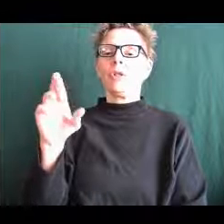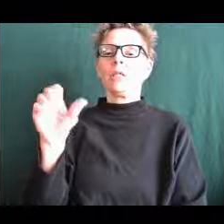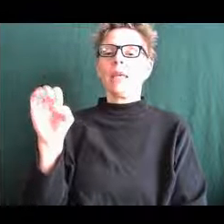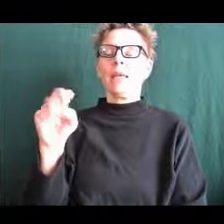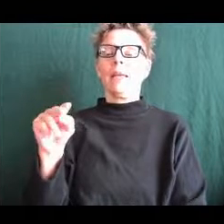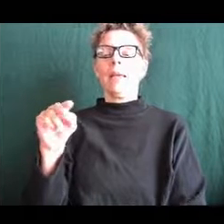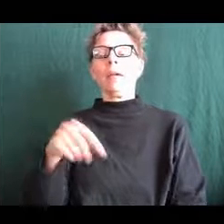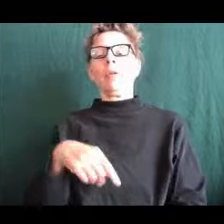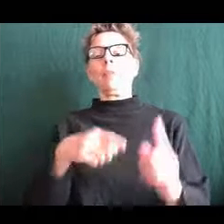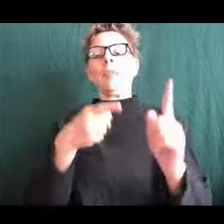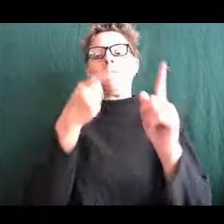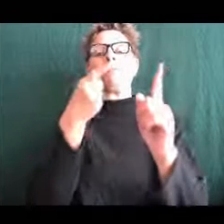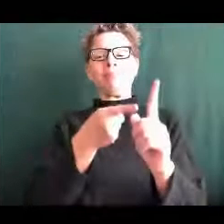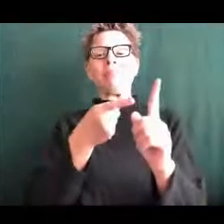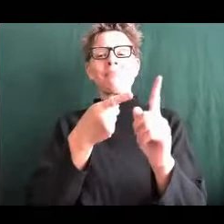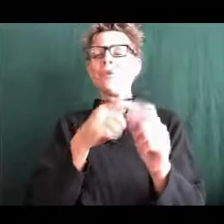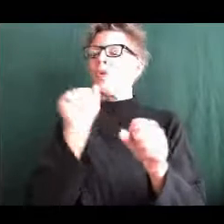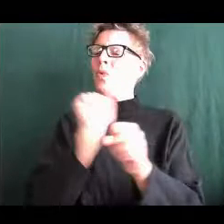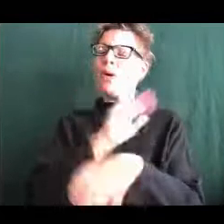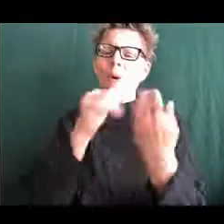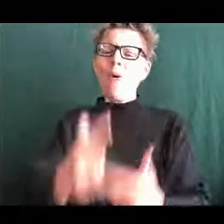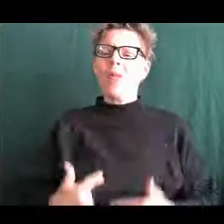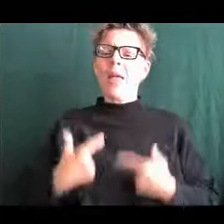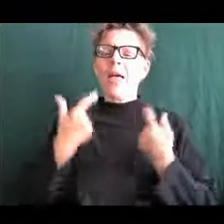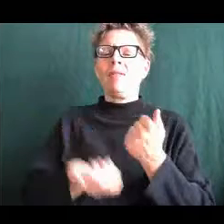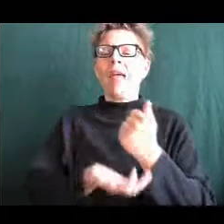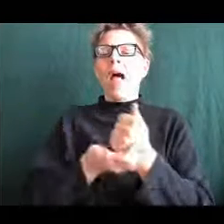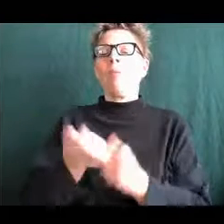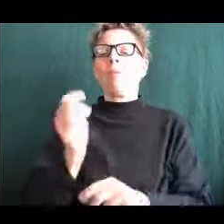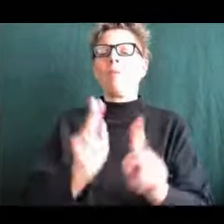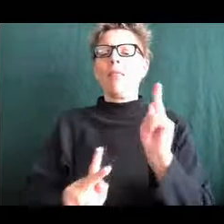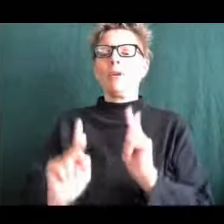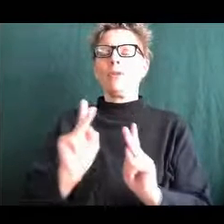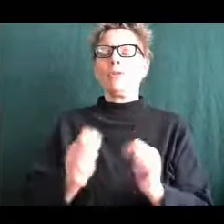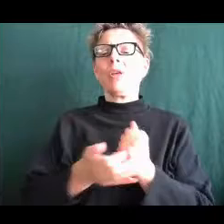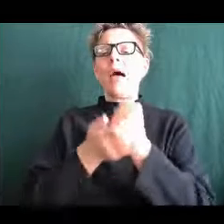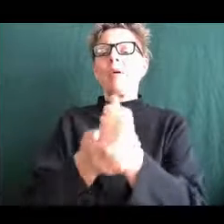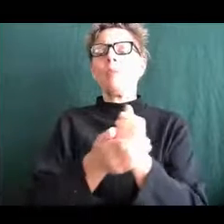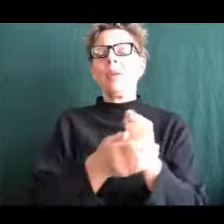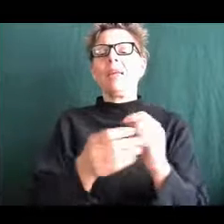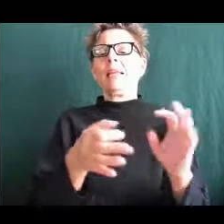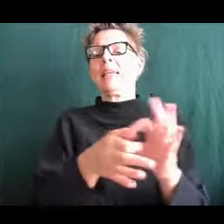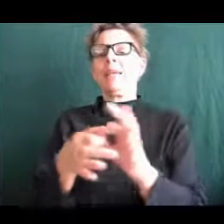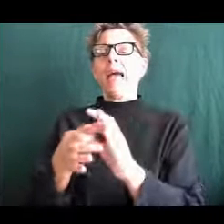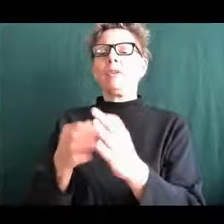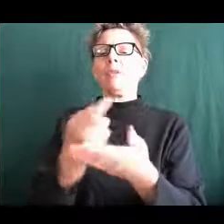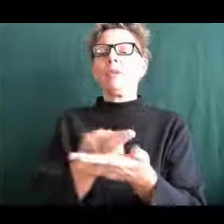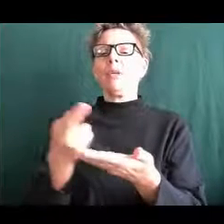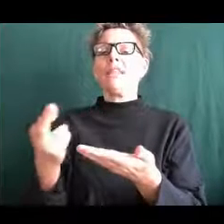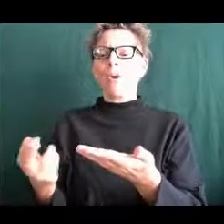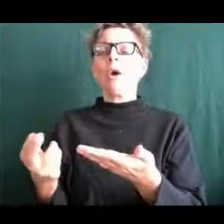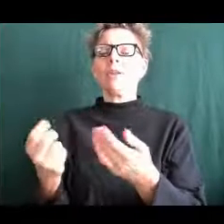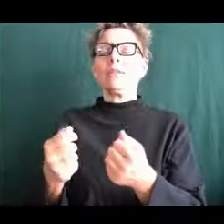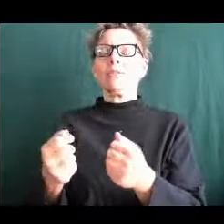Dr. Virginia Henderson worked her whole life to help others. She helped them connect with resources to overcome